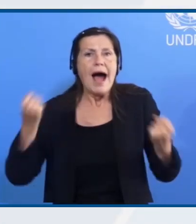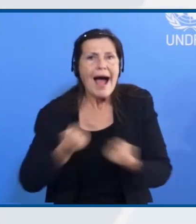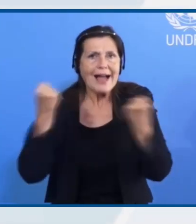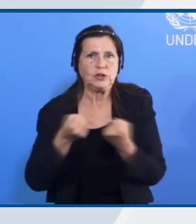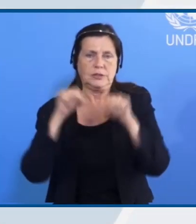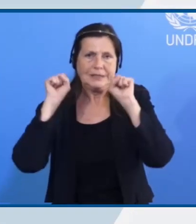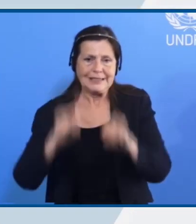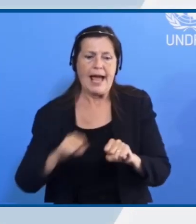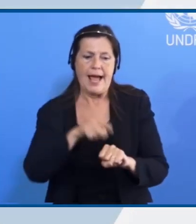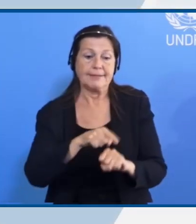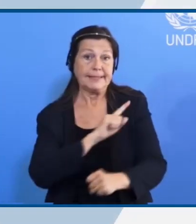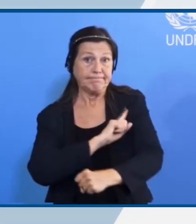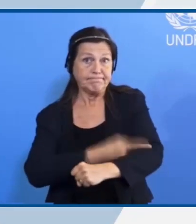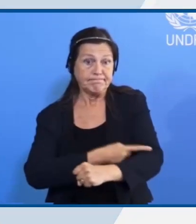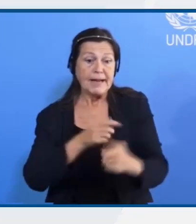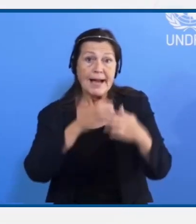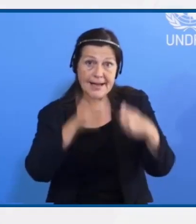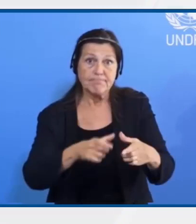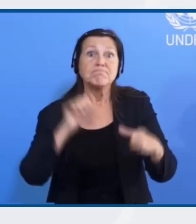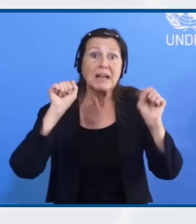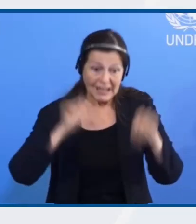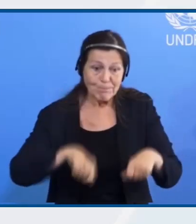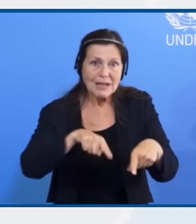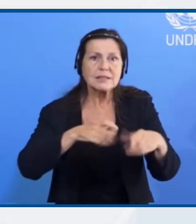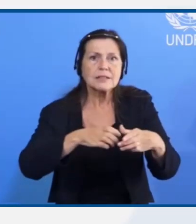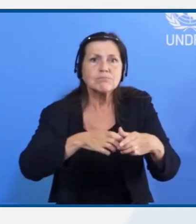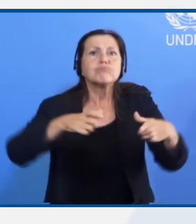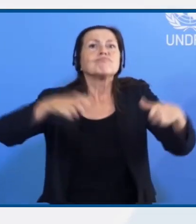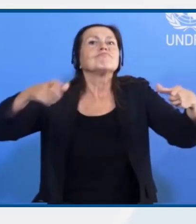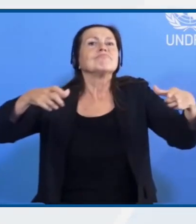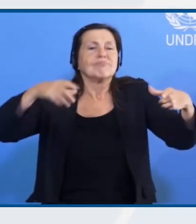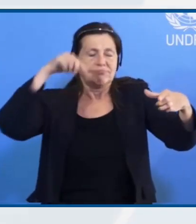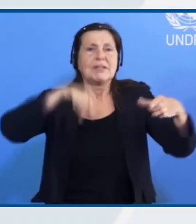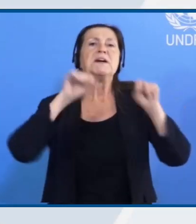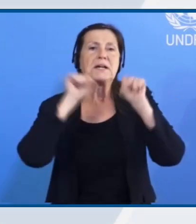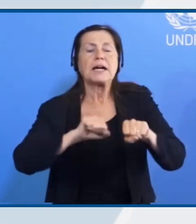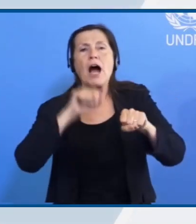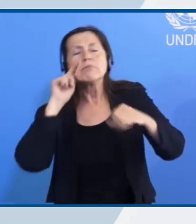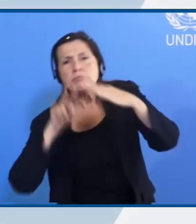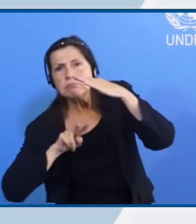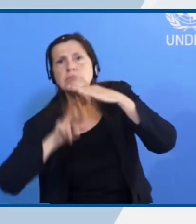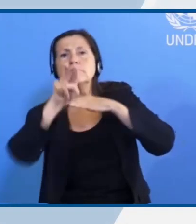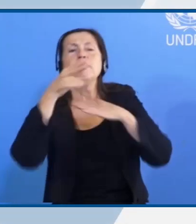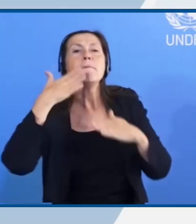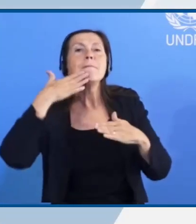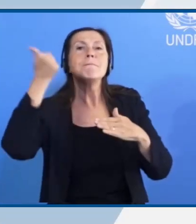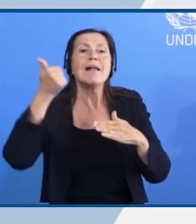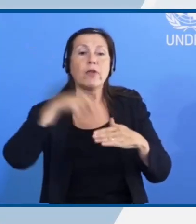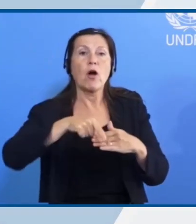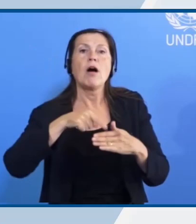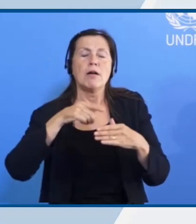the capacities and the capabilities of local governments to better project portfolios in the areas of